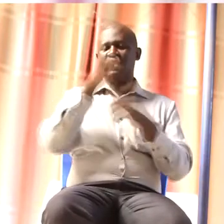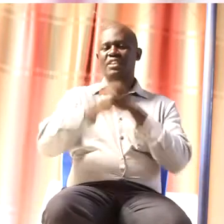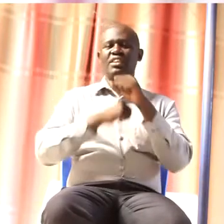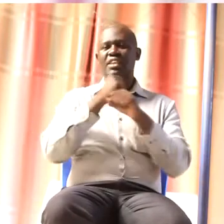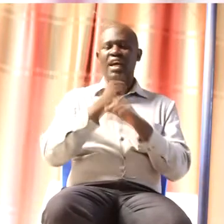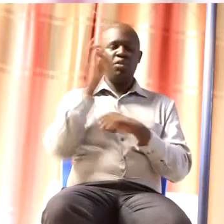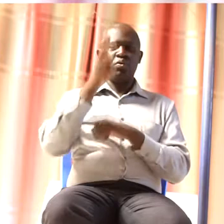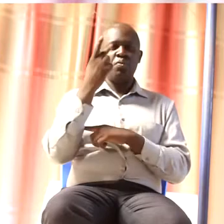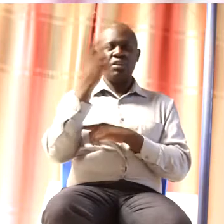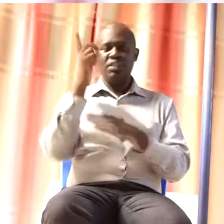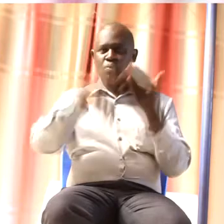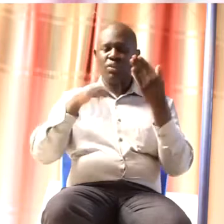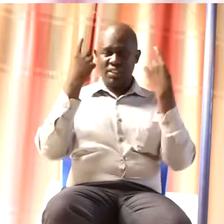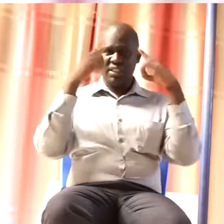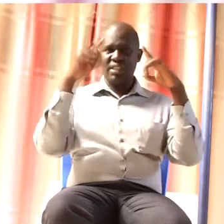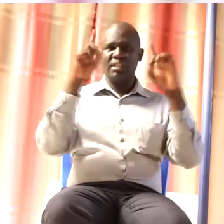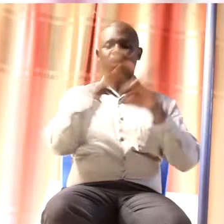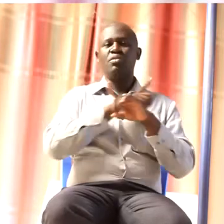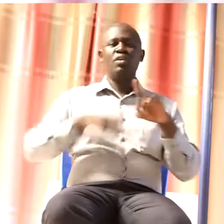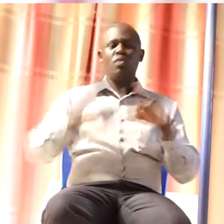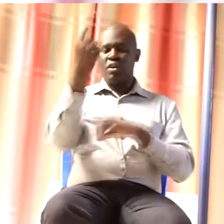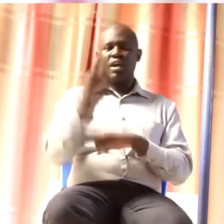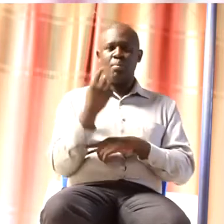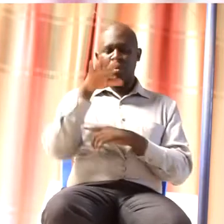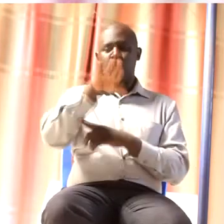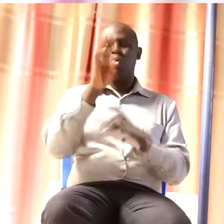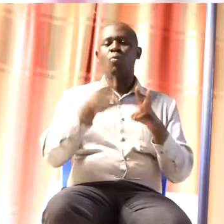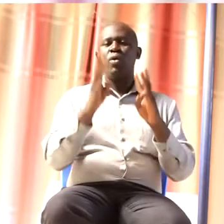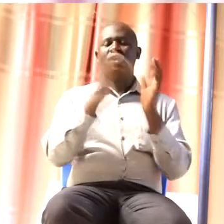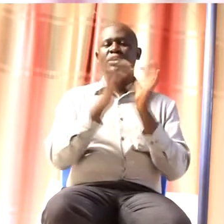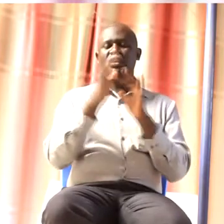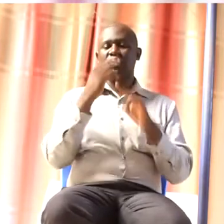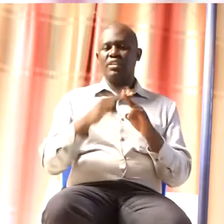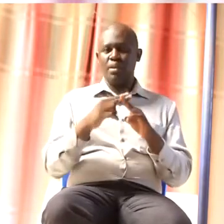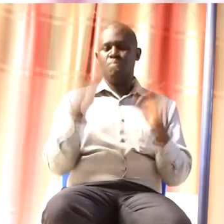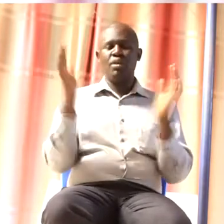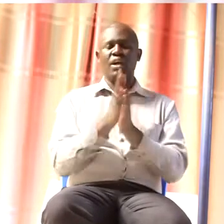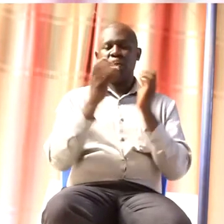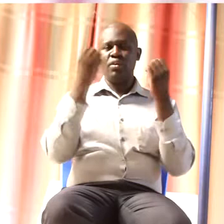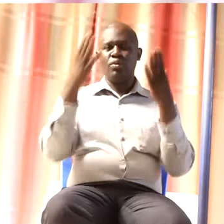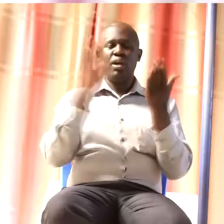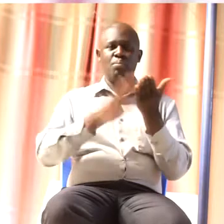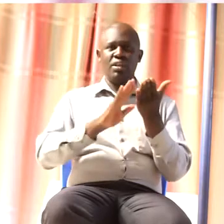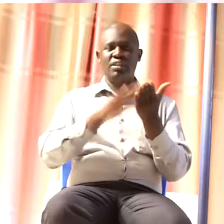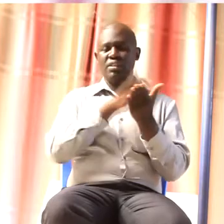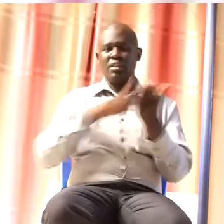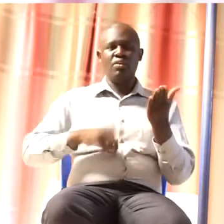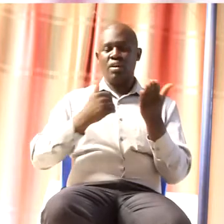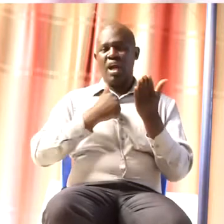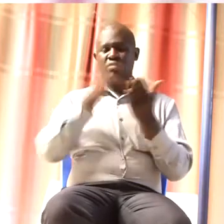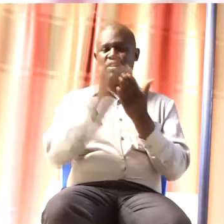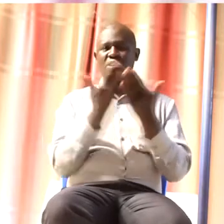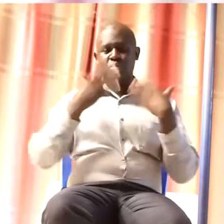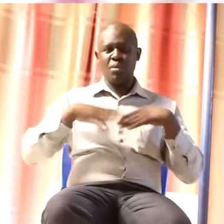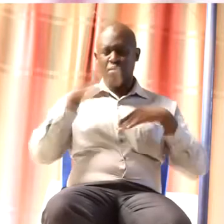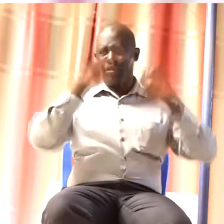the success of the Lord coming along your way in Jesus' name. Hallelujah. Praise the Lord. There are some people that regardless